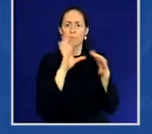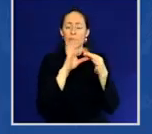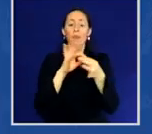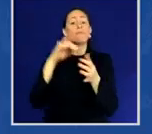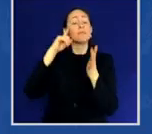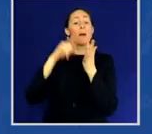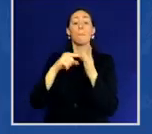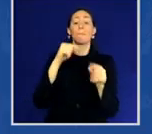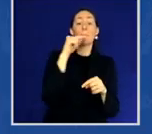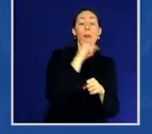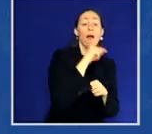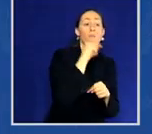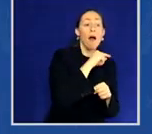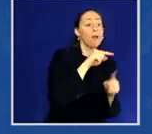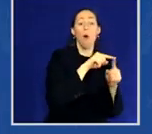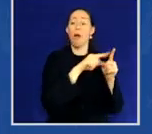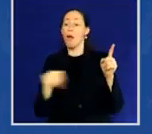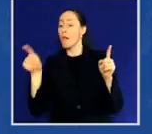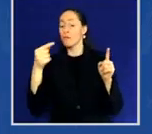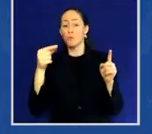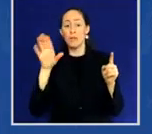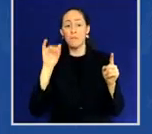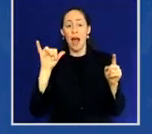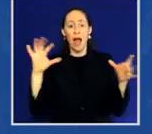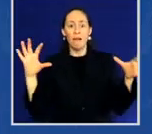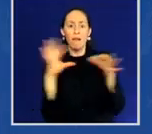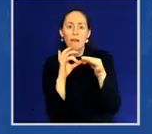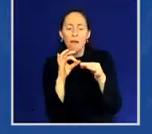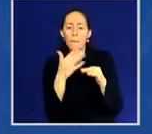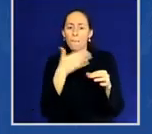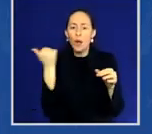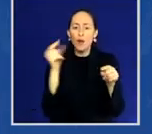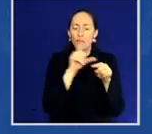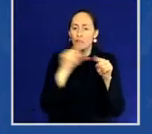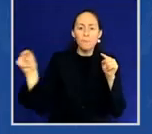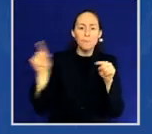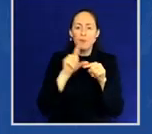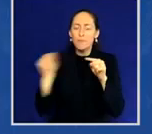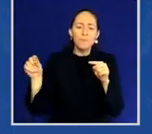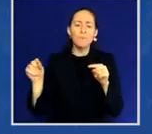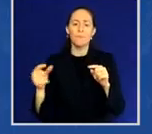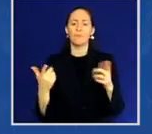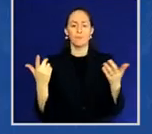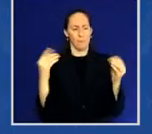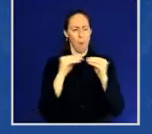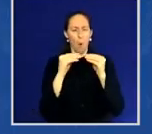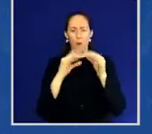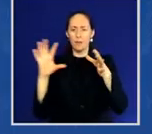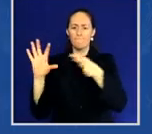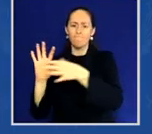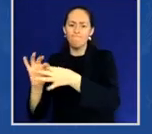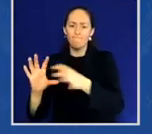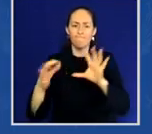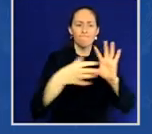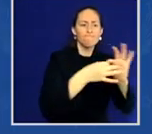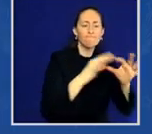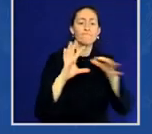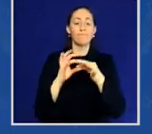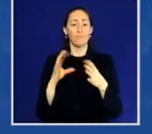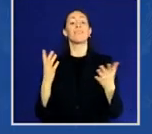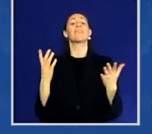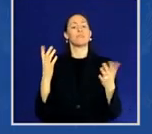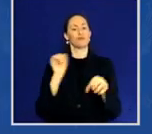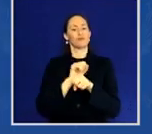York, Indianapolis to Louisville, and much, much more. It's going to provide jobs. It will also accommodate